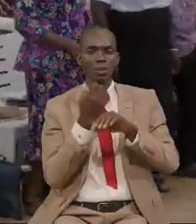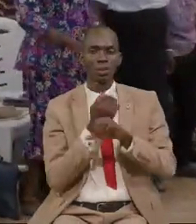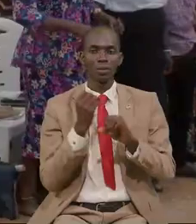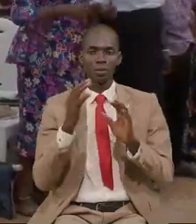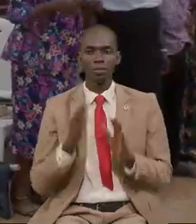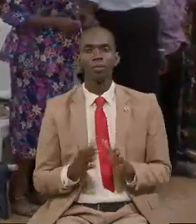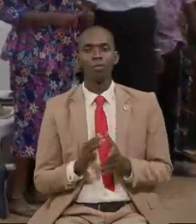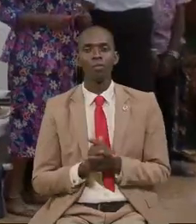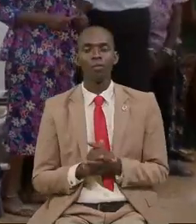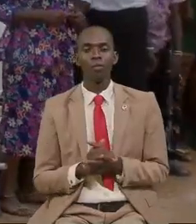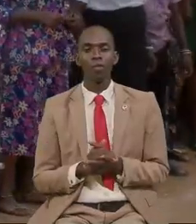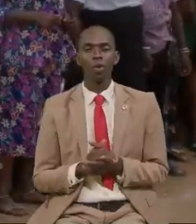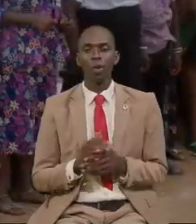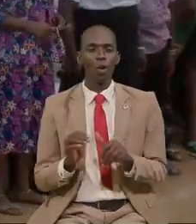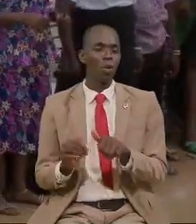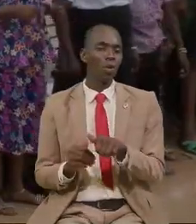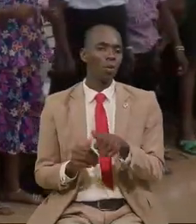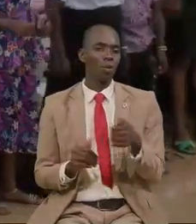Recognize his presence in your life.